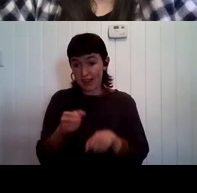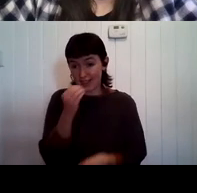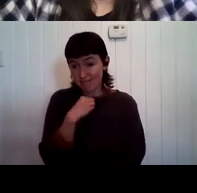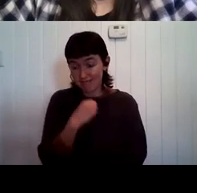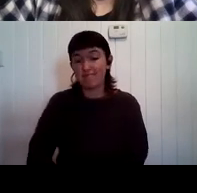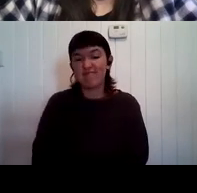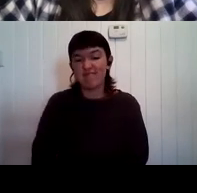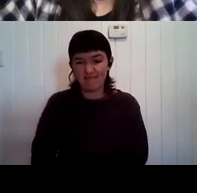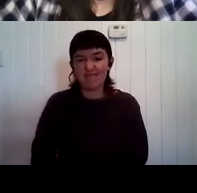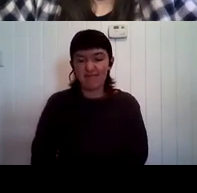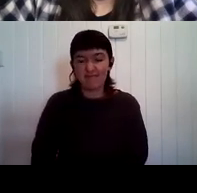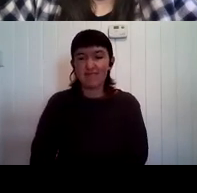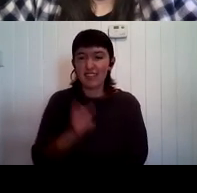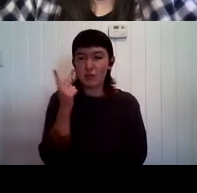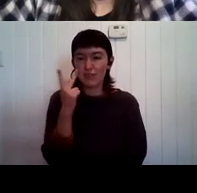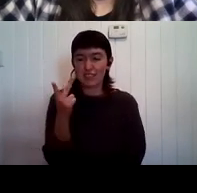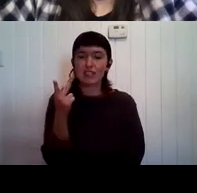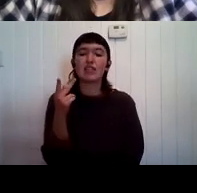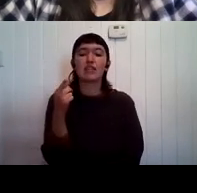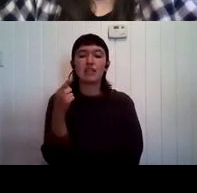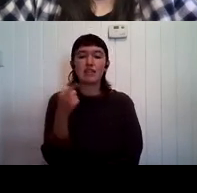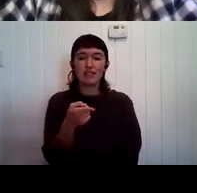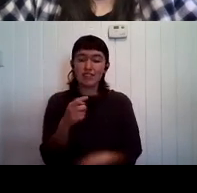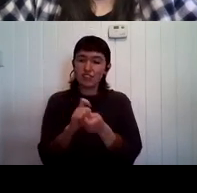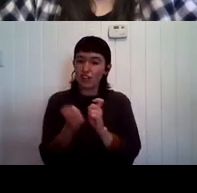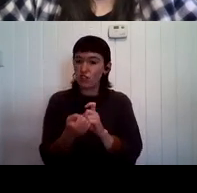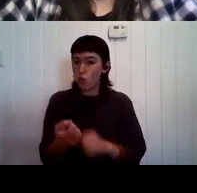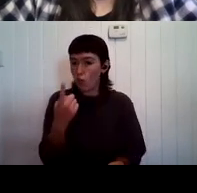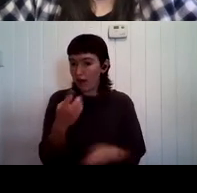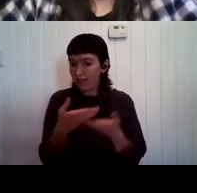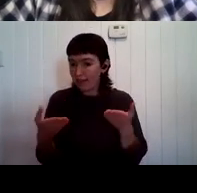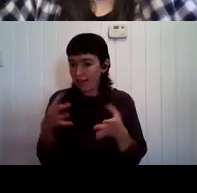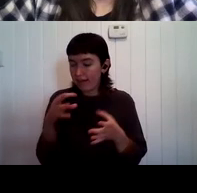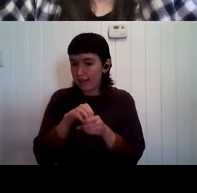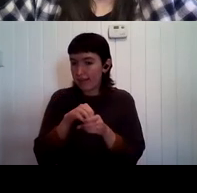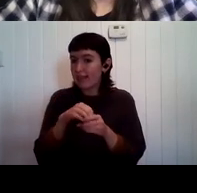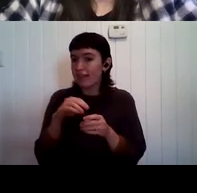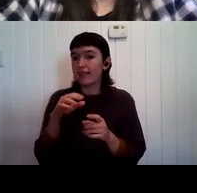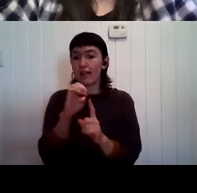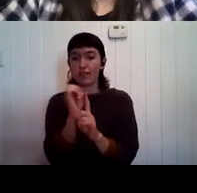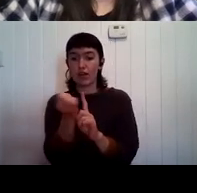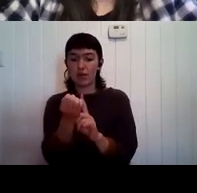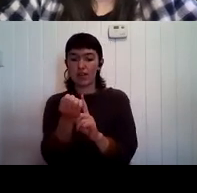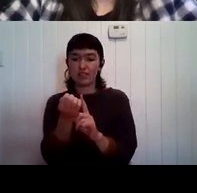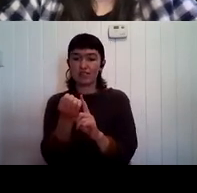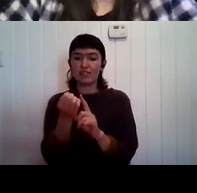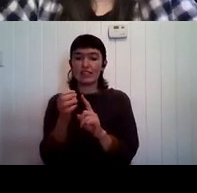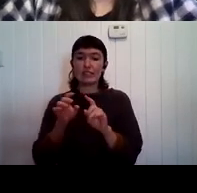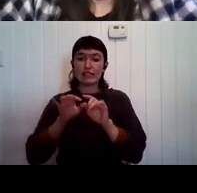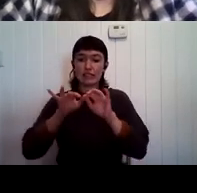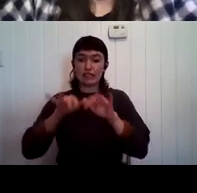You see, just by changing one thing in the environment, everything else can be affected. And